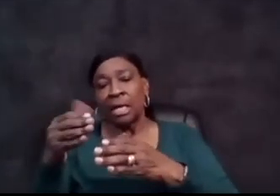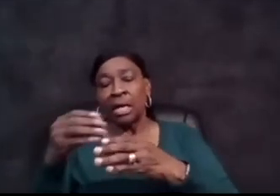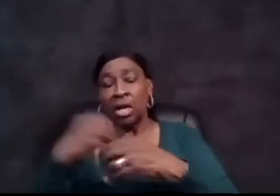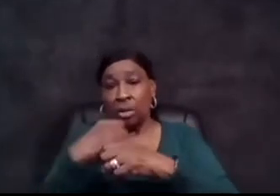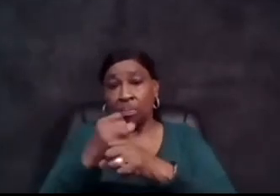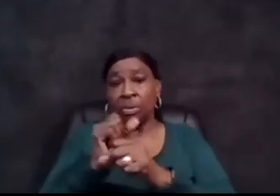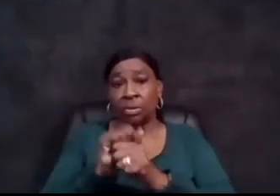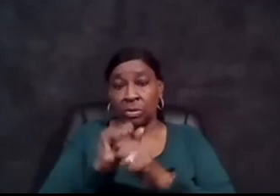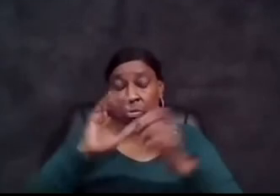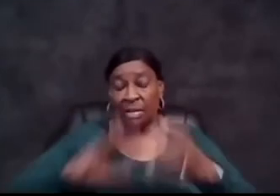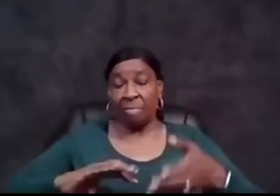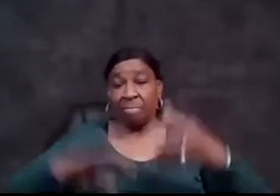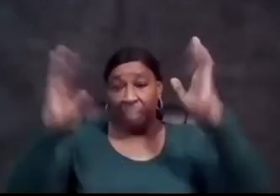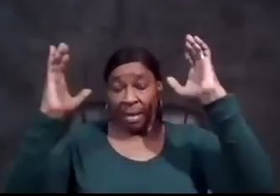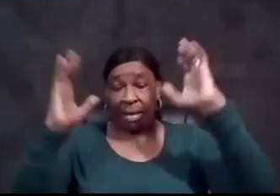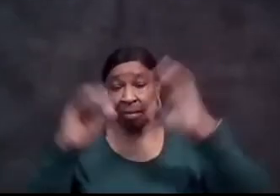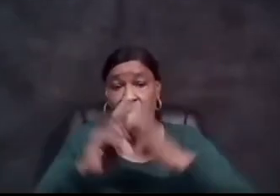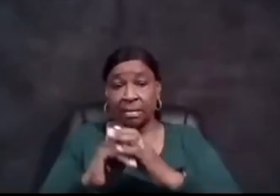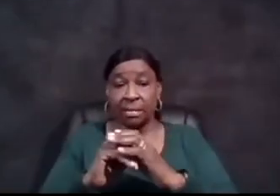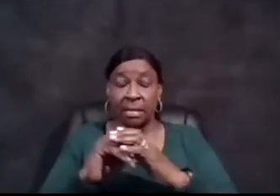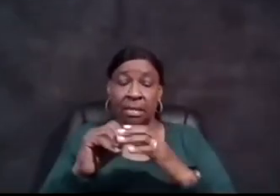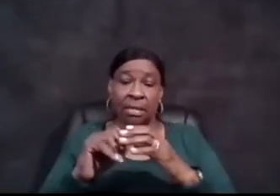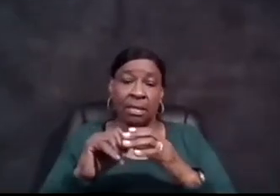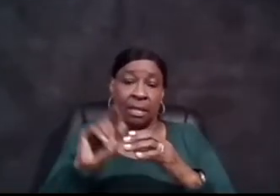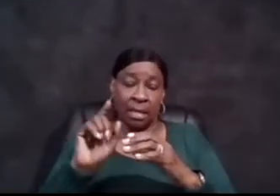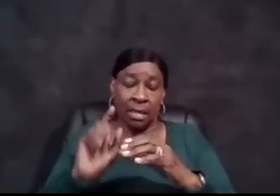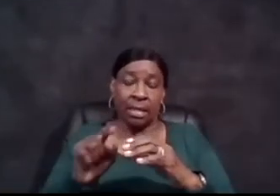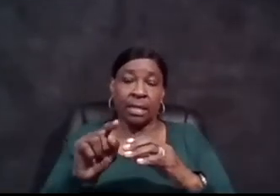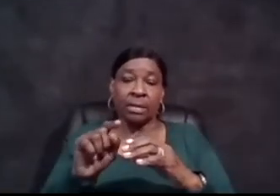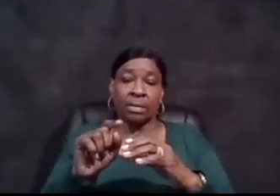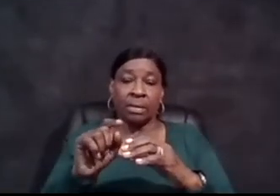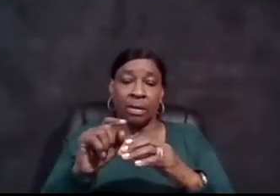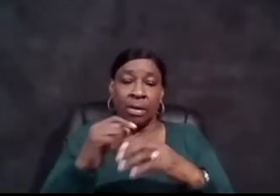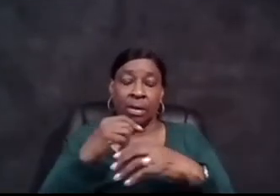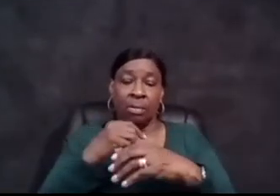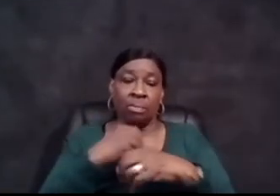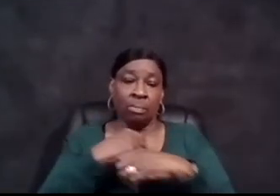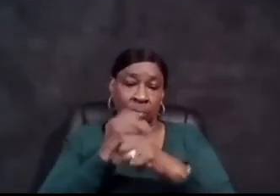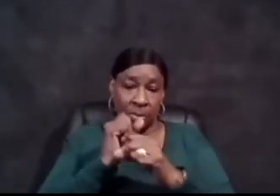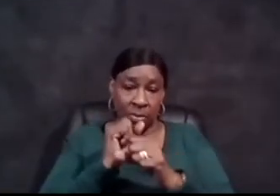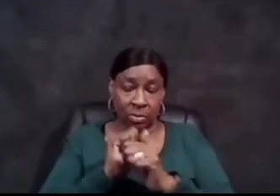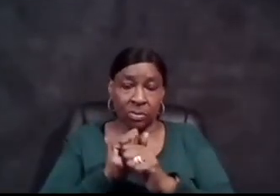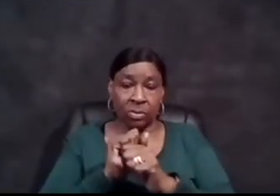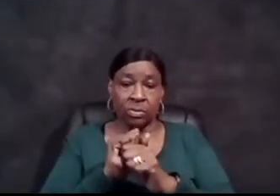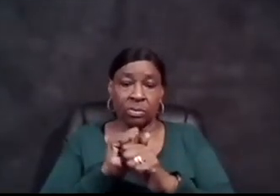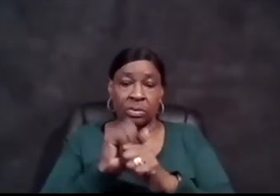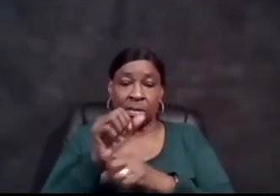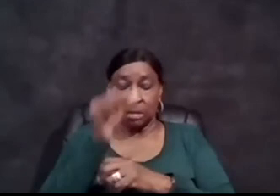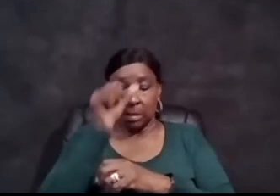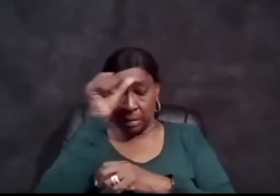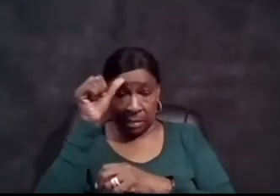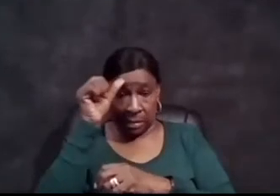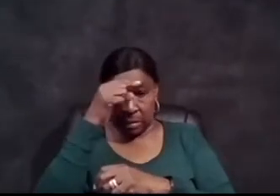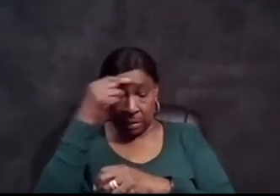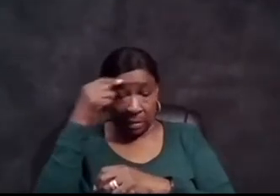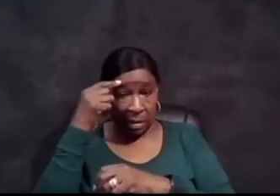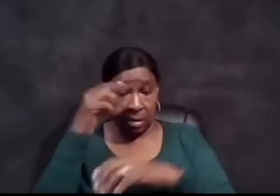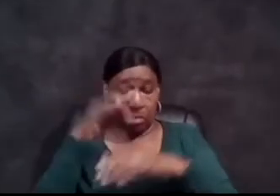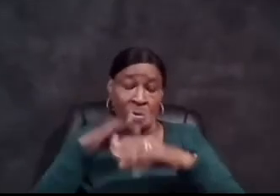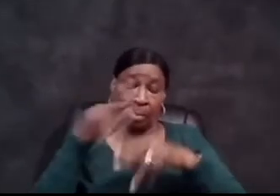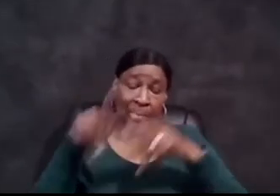It does produce these, it does produce race. It does leave scars on people